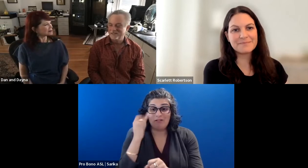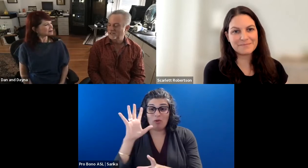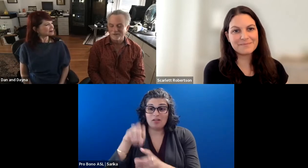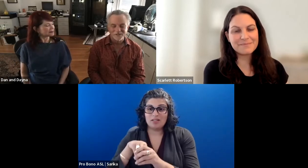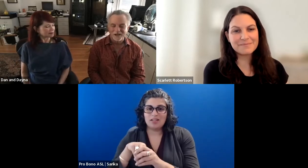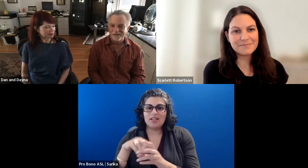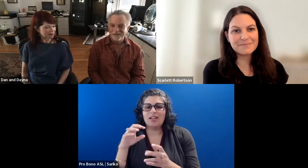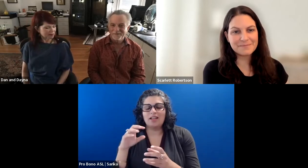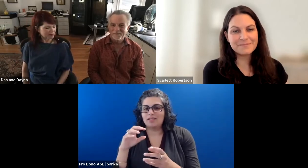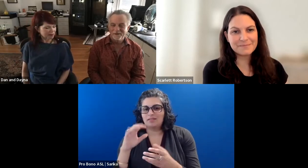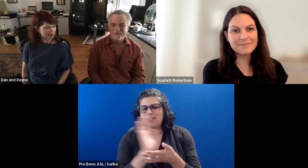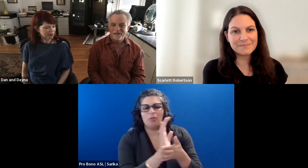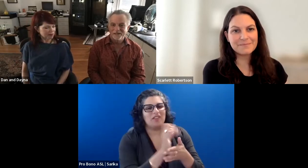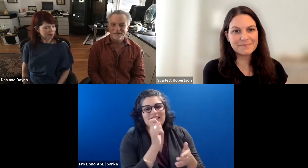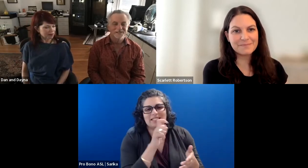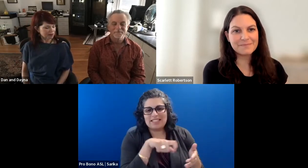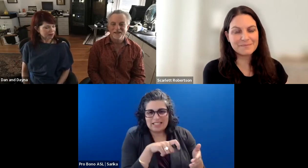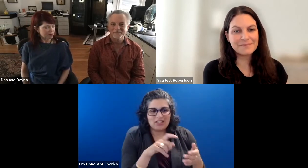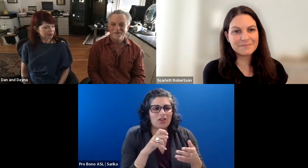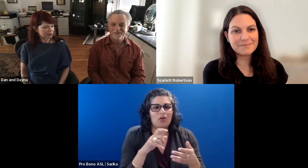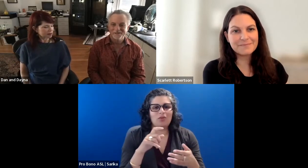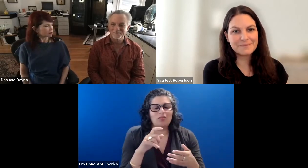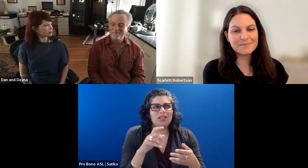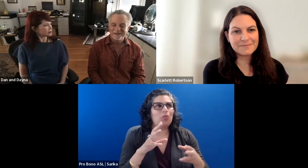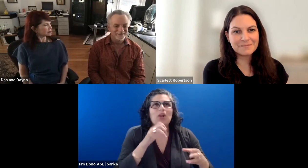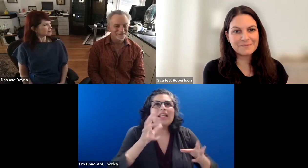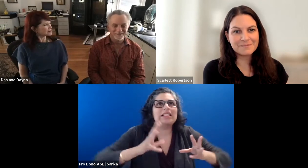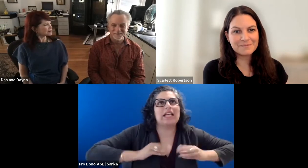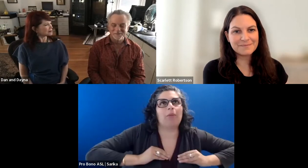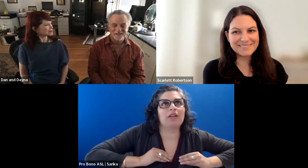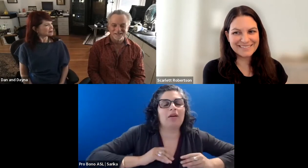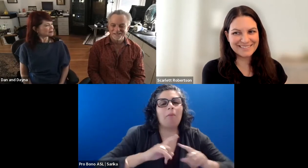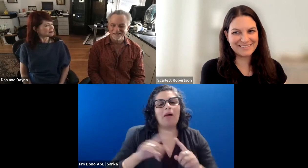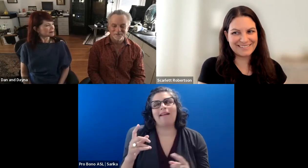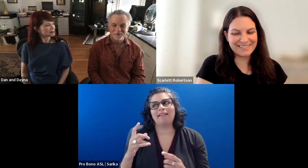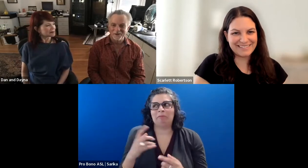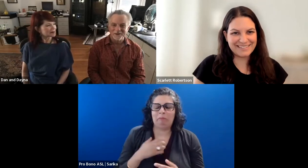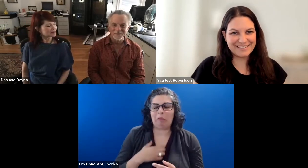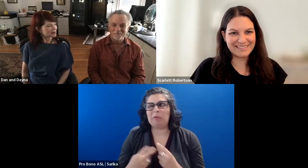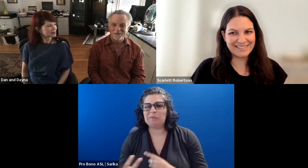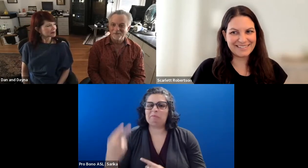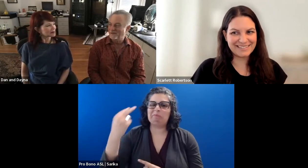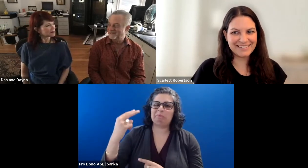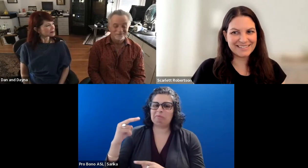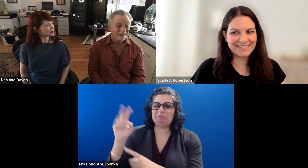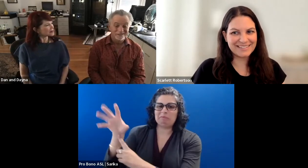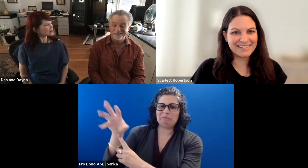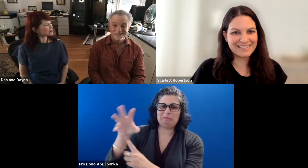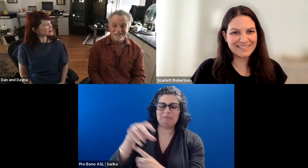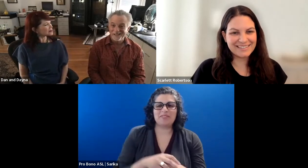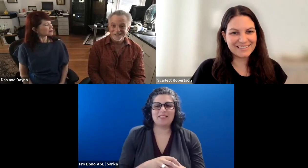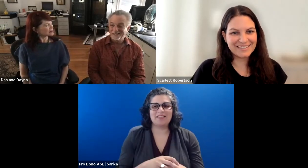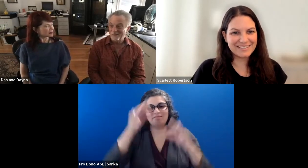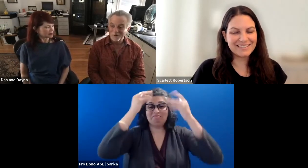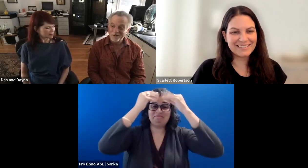incorporate it. It's clear it would not accept that. But man, you know, there were some ideas that were floating around about people. Like, if I could just